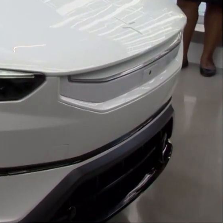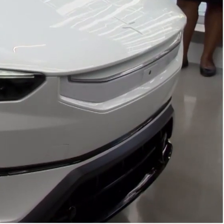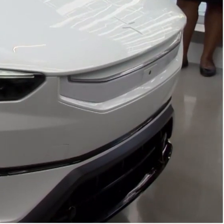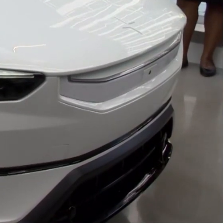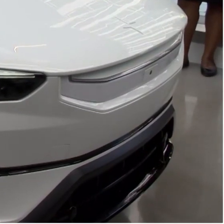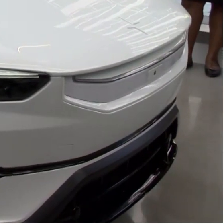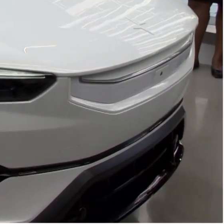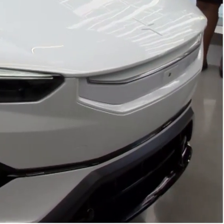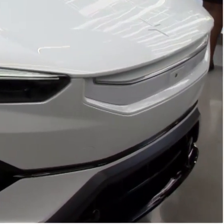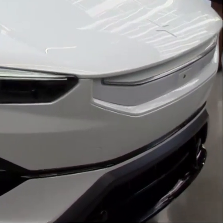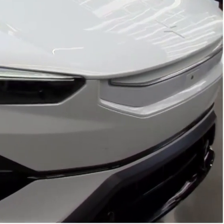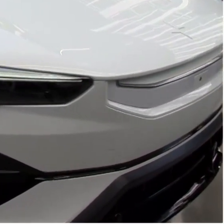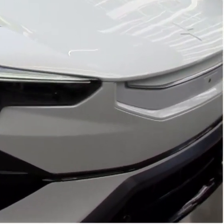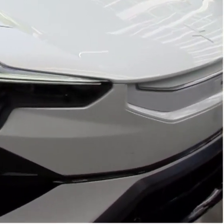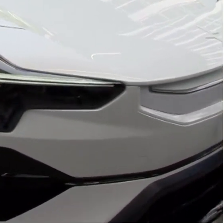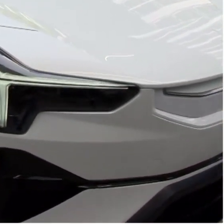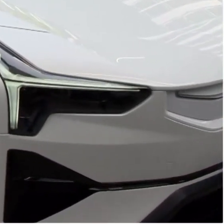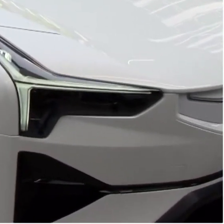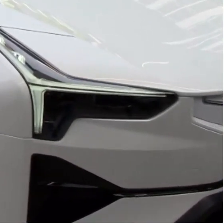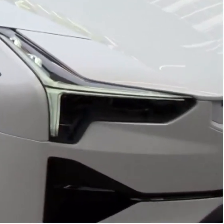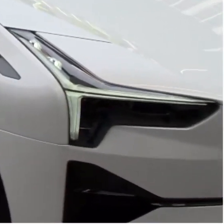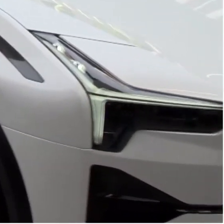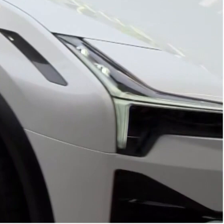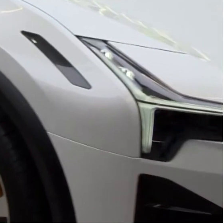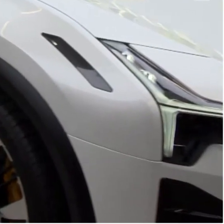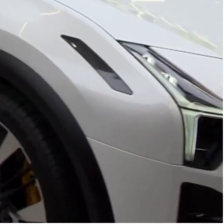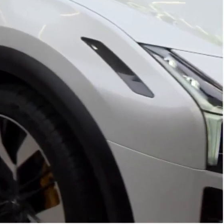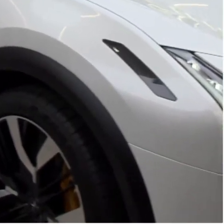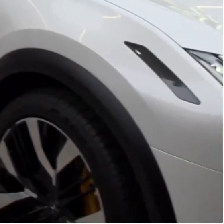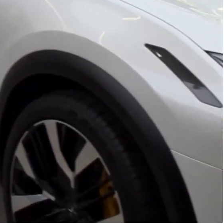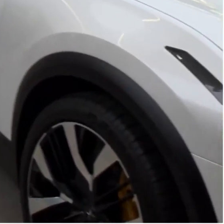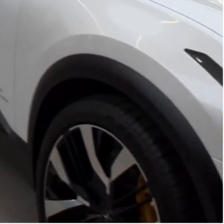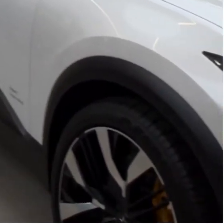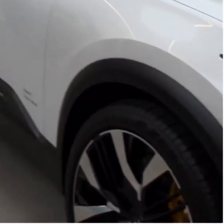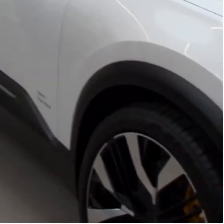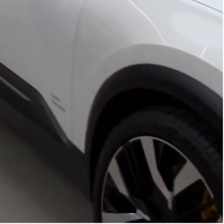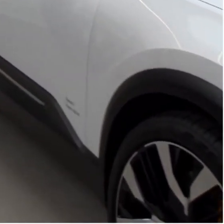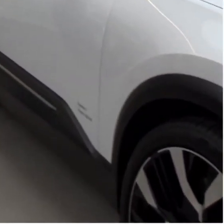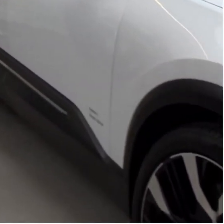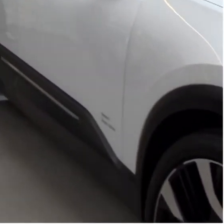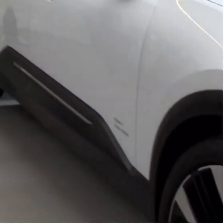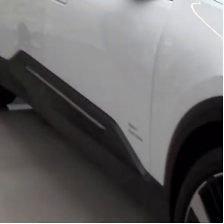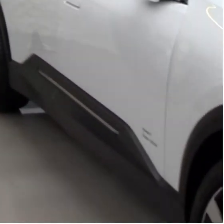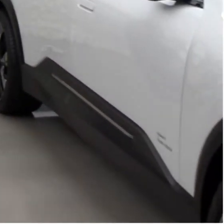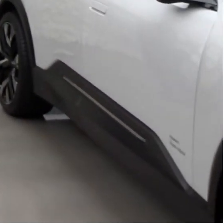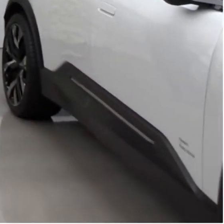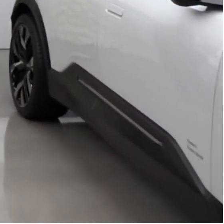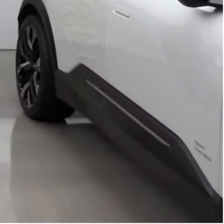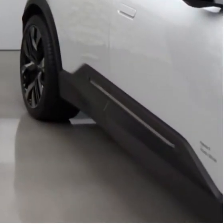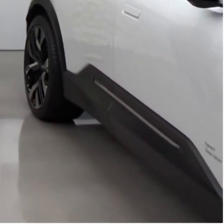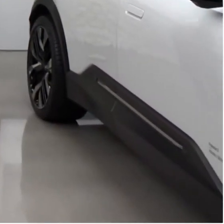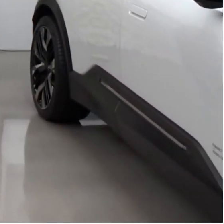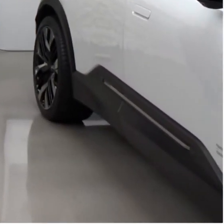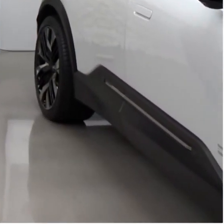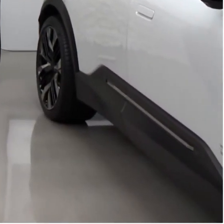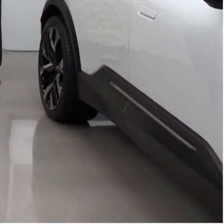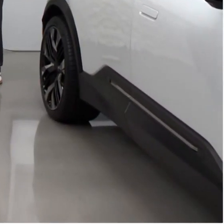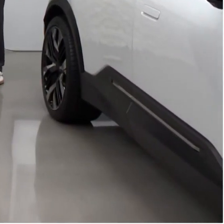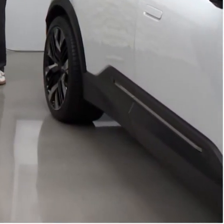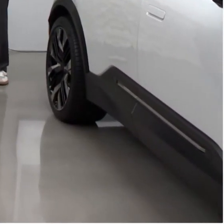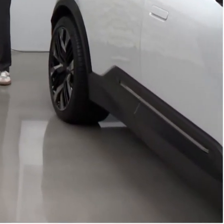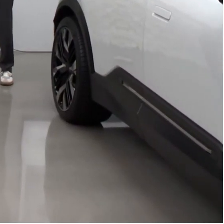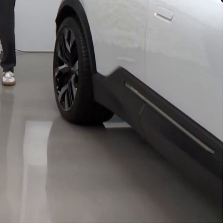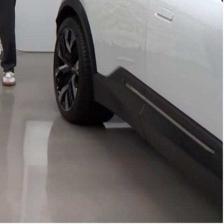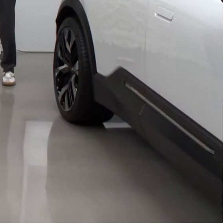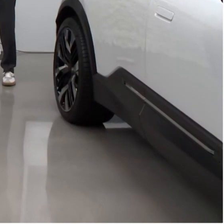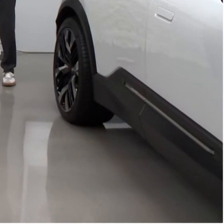All right. Thank you everyone so much for coming out to see the Polestar 3. My name is Max Monroe. I'm responsible for product training at Polestar. It is